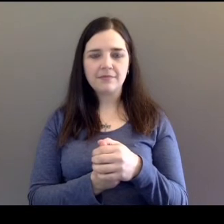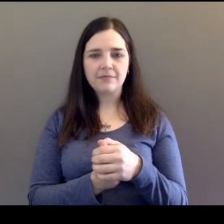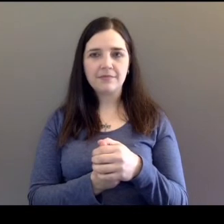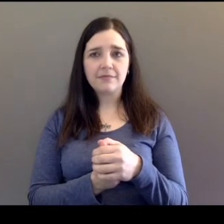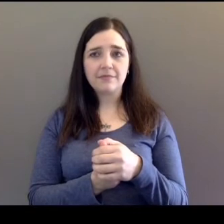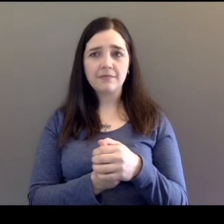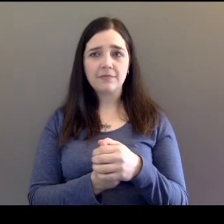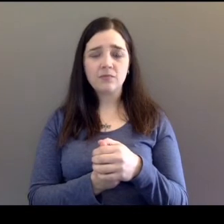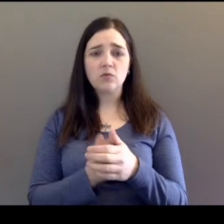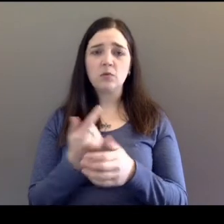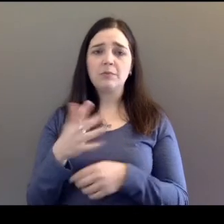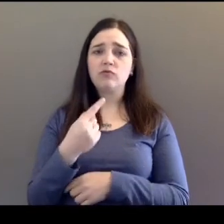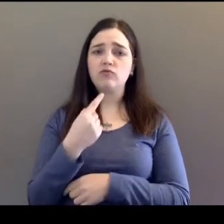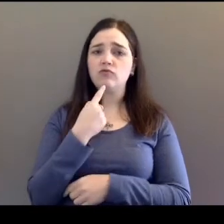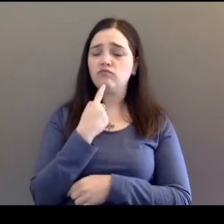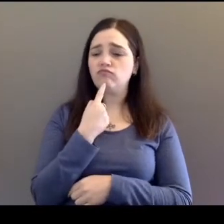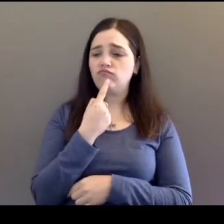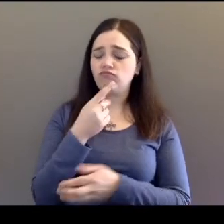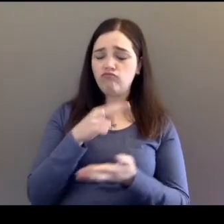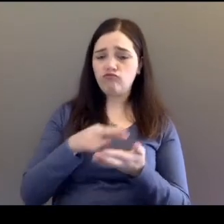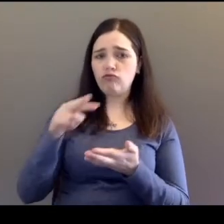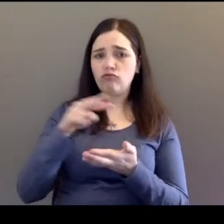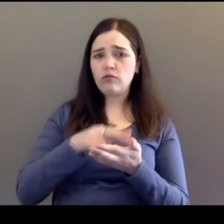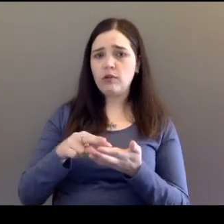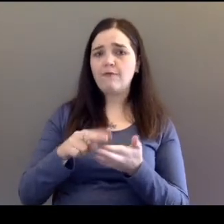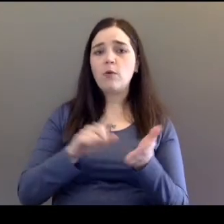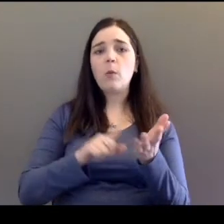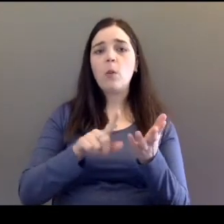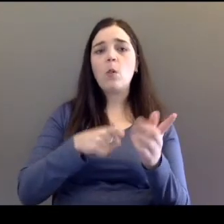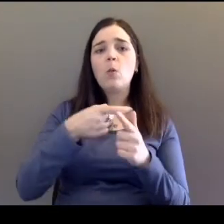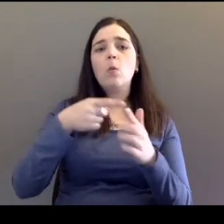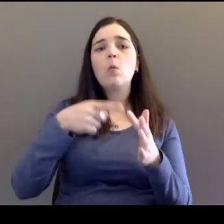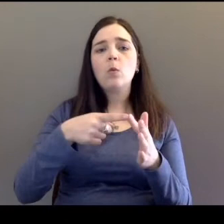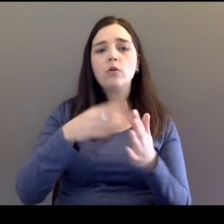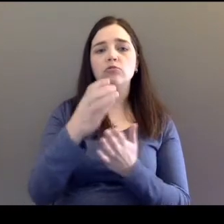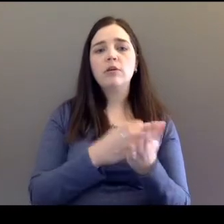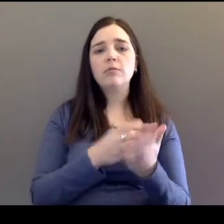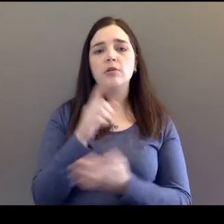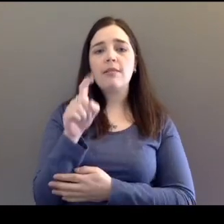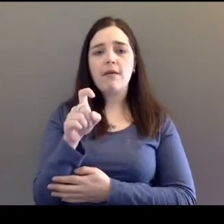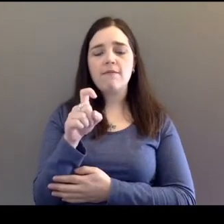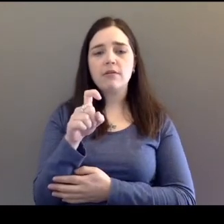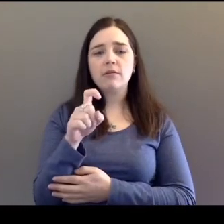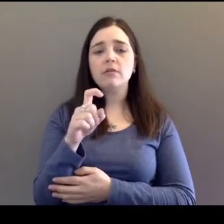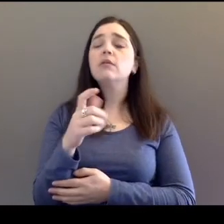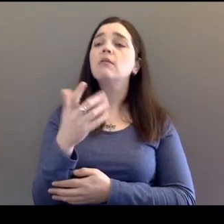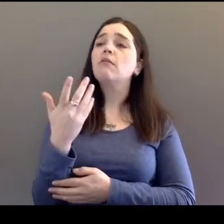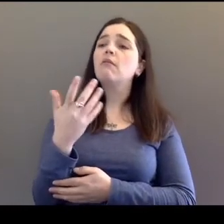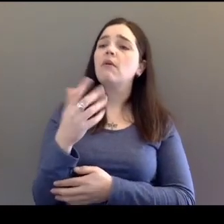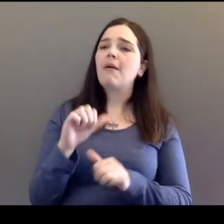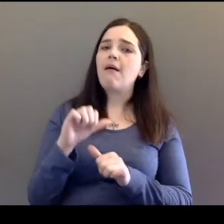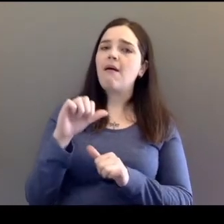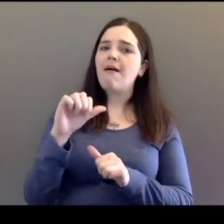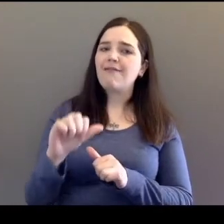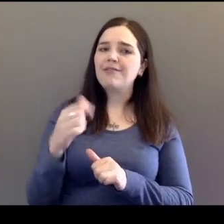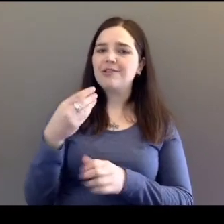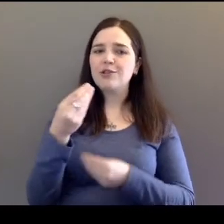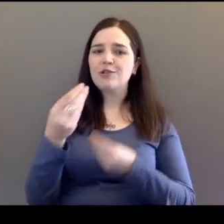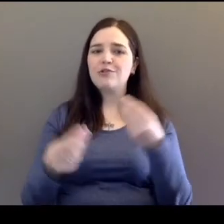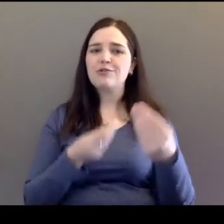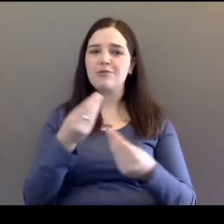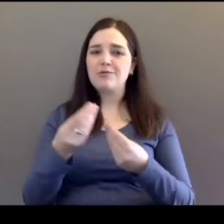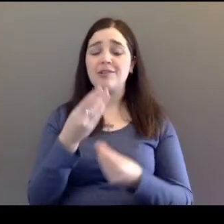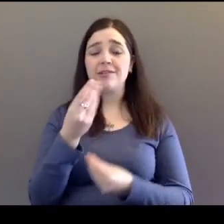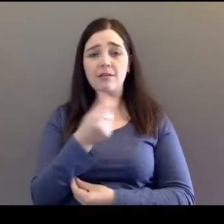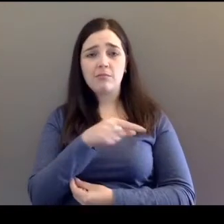The passage that we read from Luke's Gospel in chapter 11 comes right after a lovely little story that